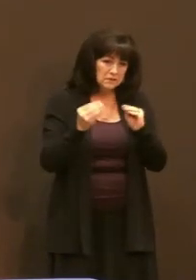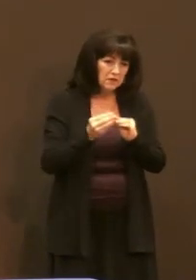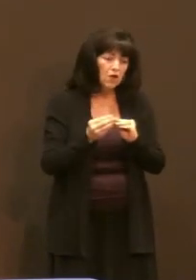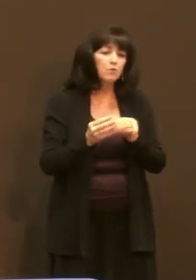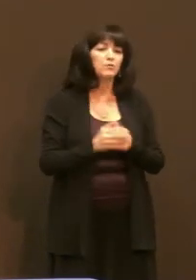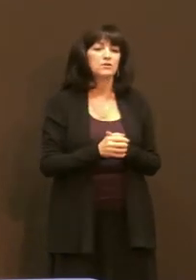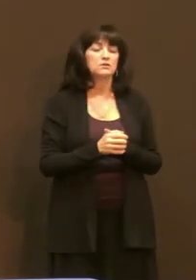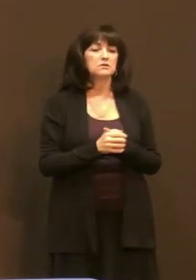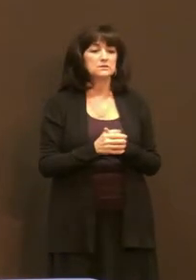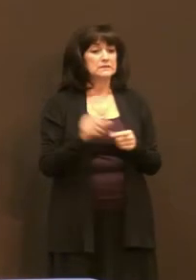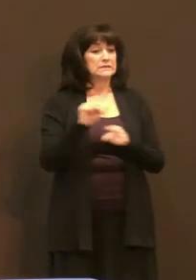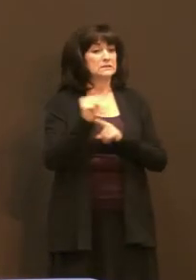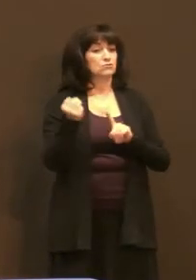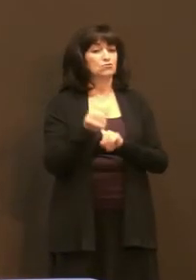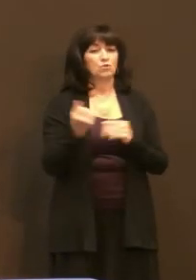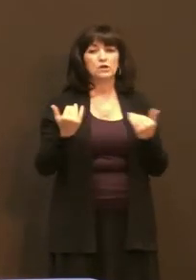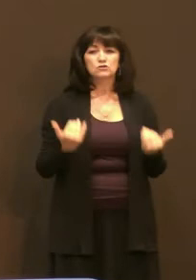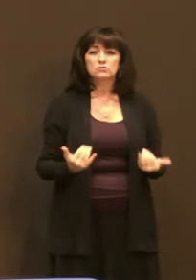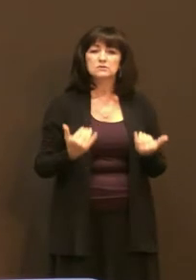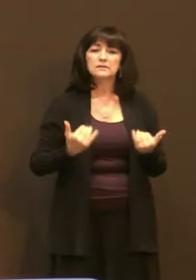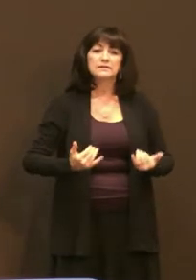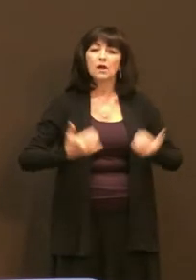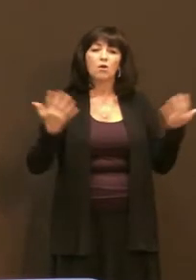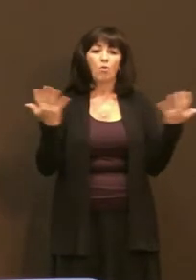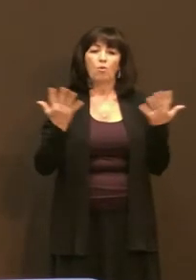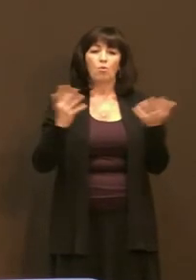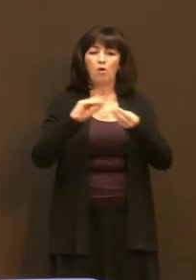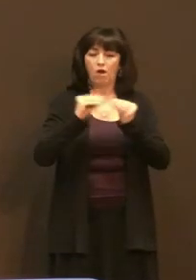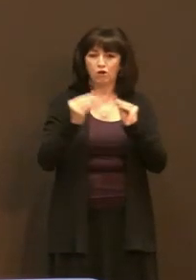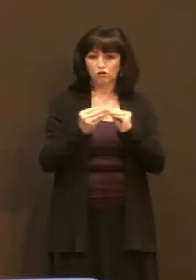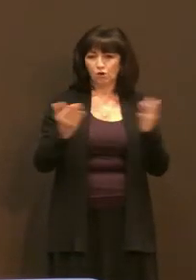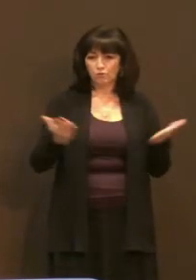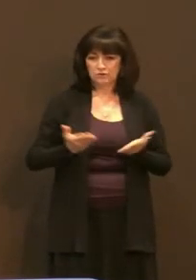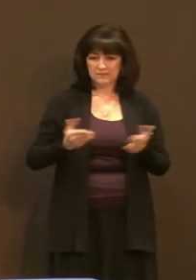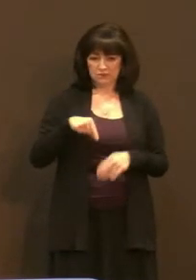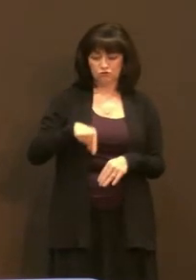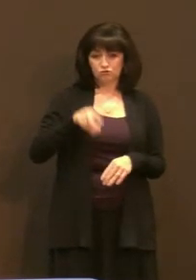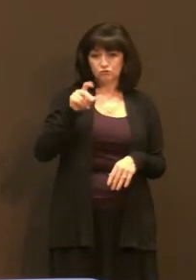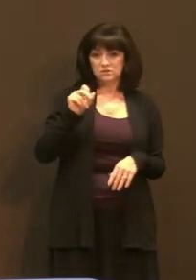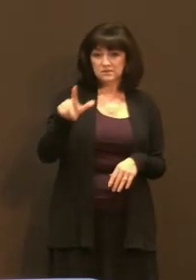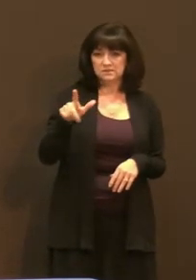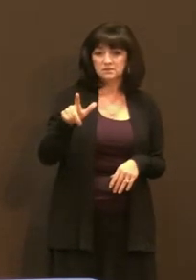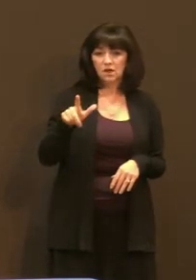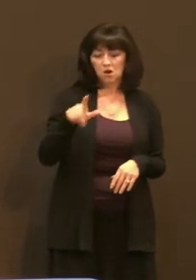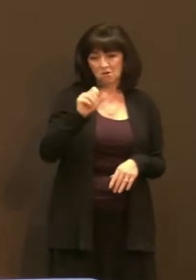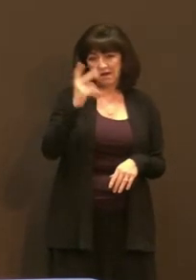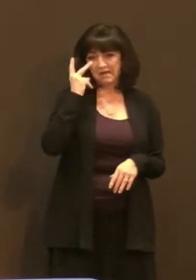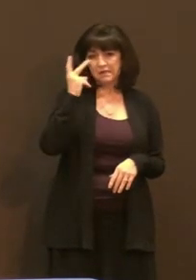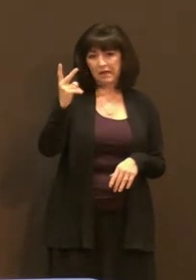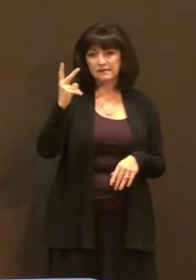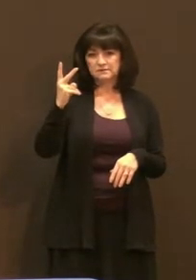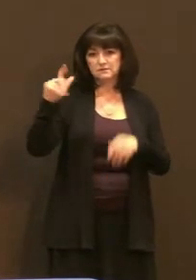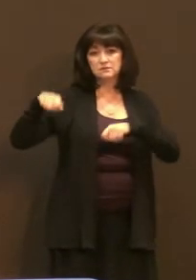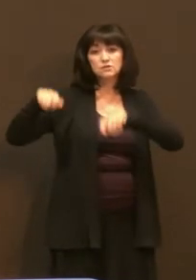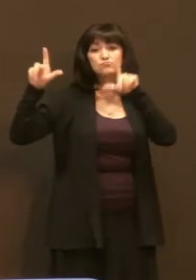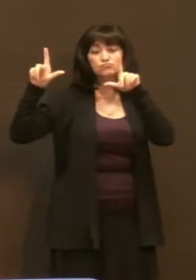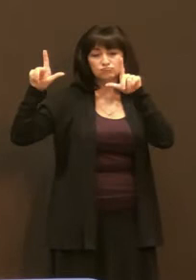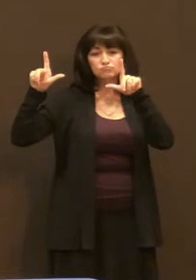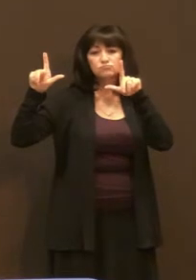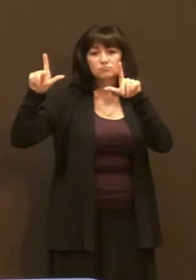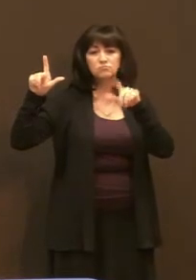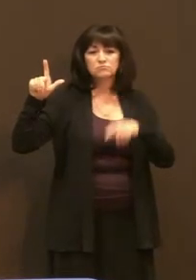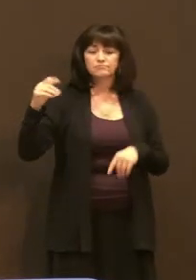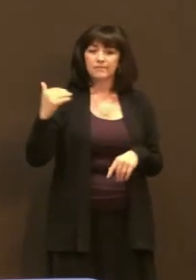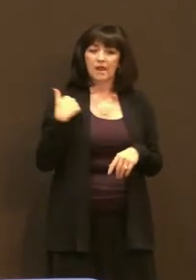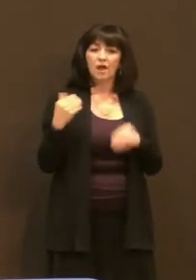on the ground, the numbers that we have out of yesterday. You can see on the board we have an additional number